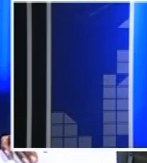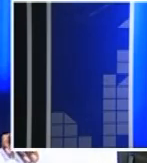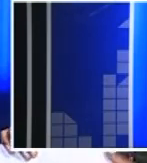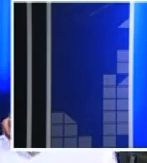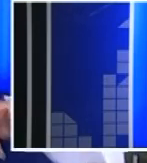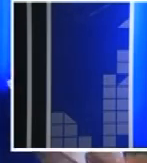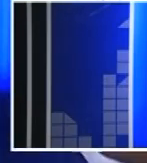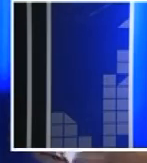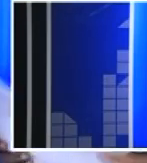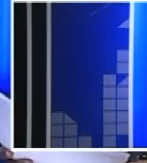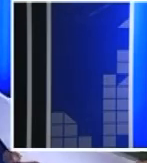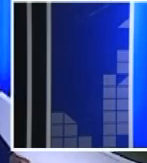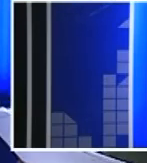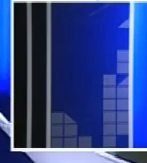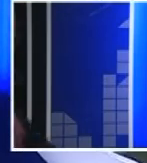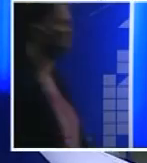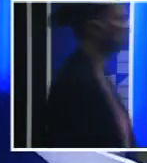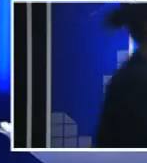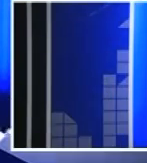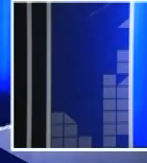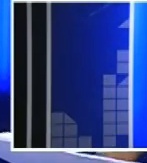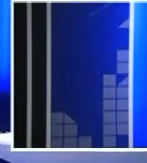It's almost on max.